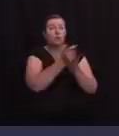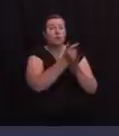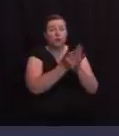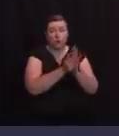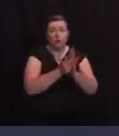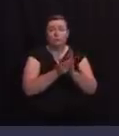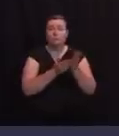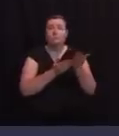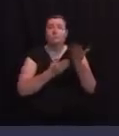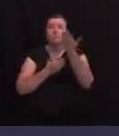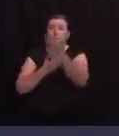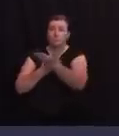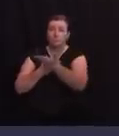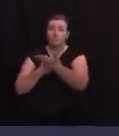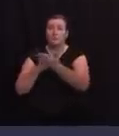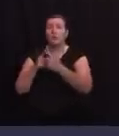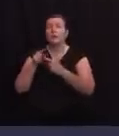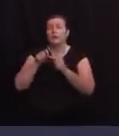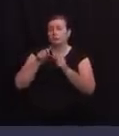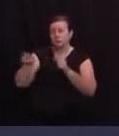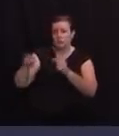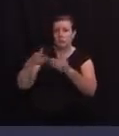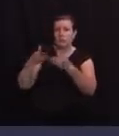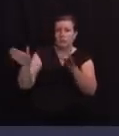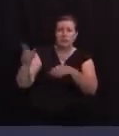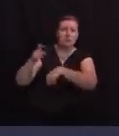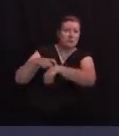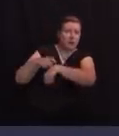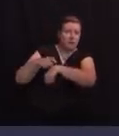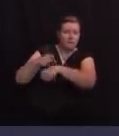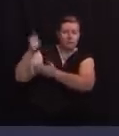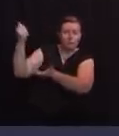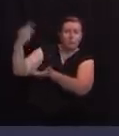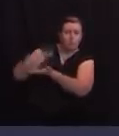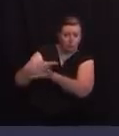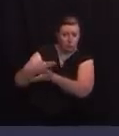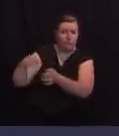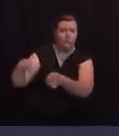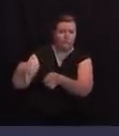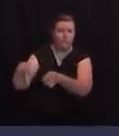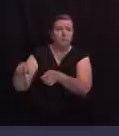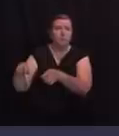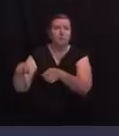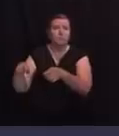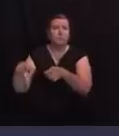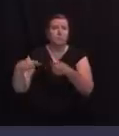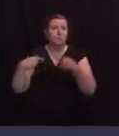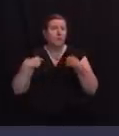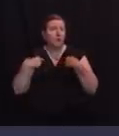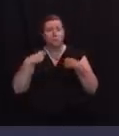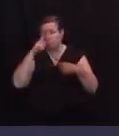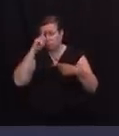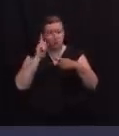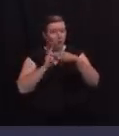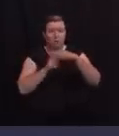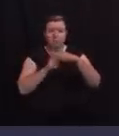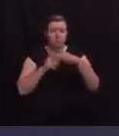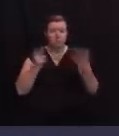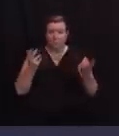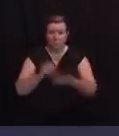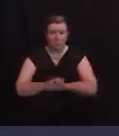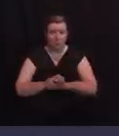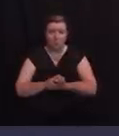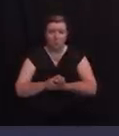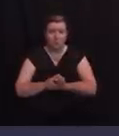But I don't want to speak for them, but I actually am reasonably optimistic, and maybe, maybe naively so, but I think